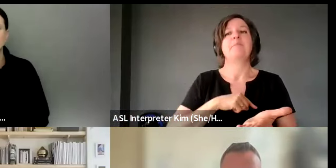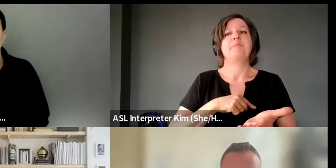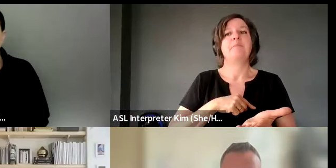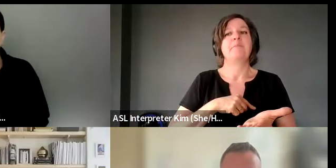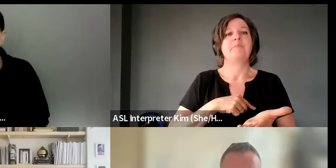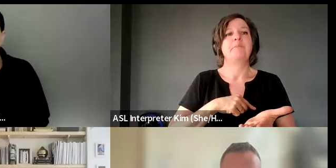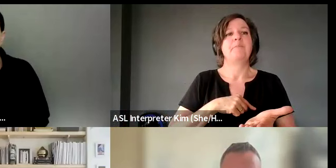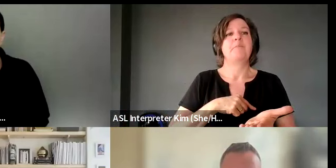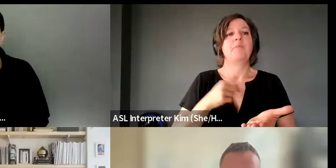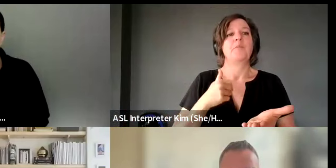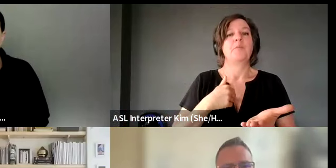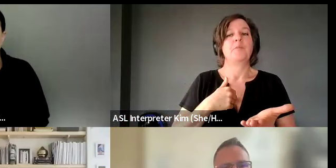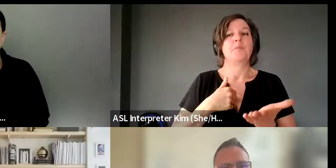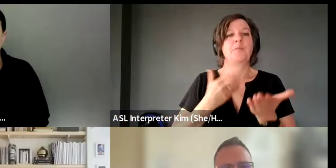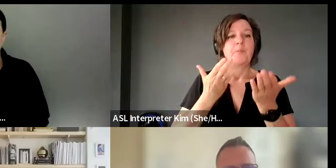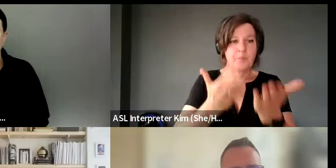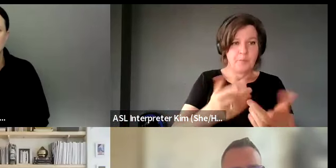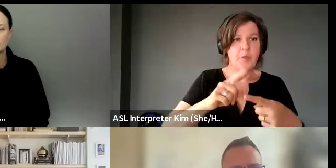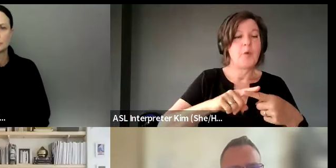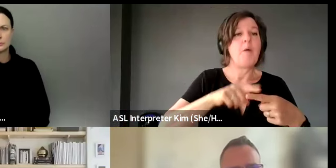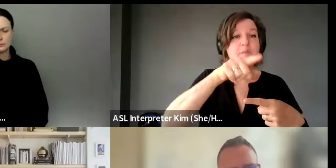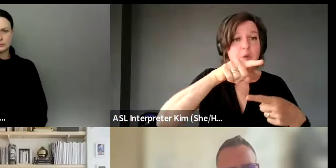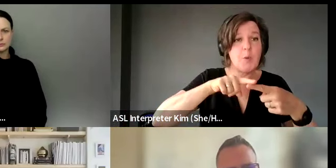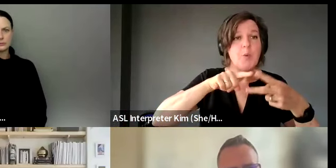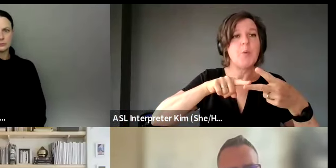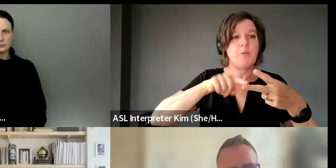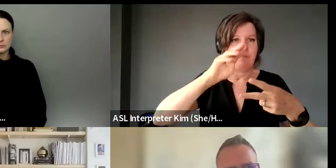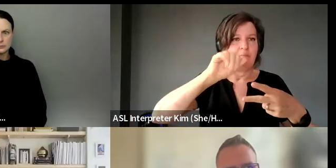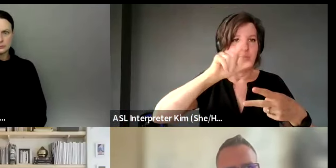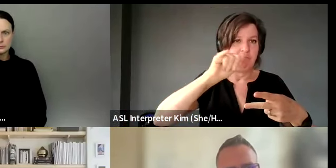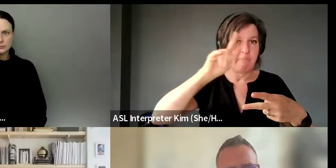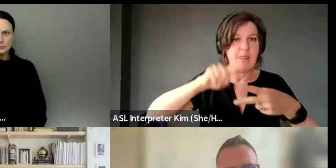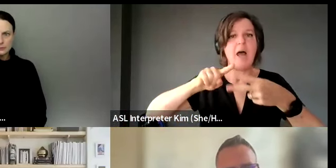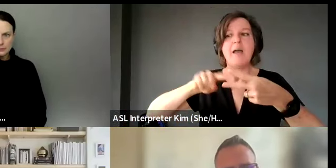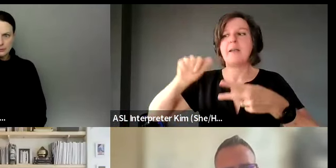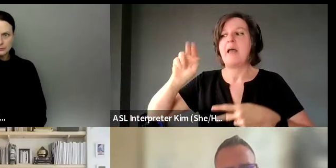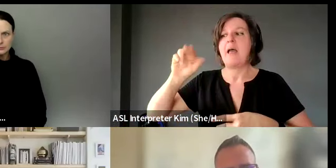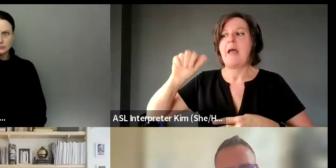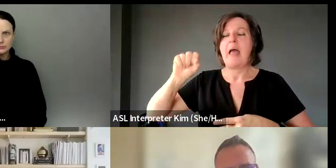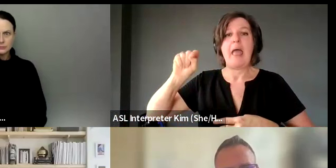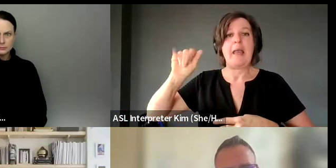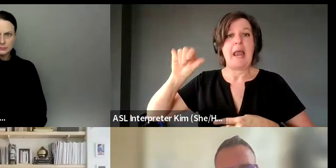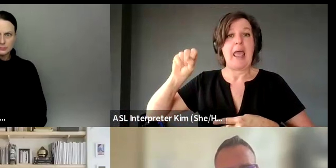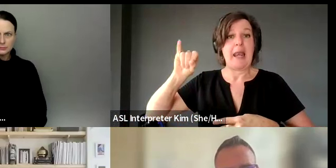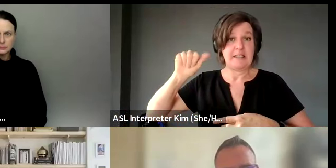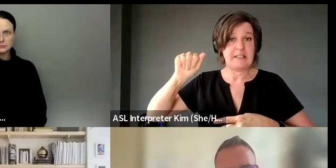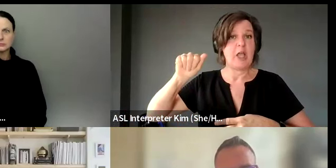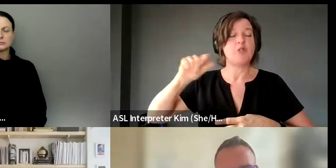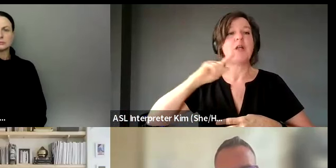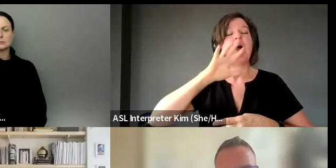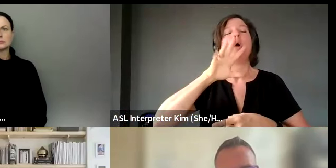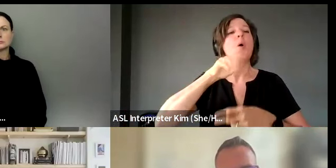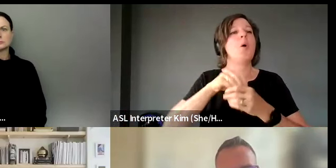we have you and Anastasia, you Milad and Anastasia, who are the co-host of the Deaf and Cloud Native Deaf, like the community groups is